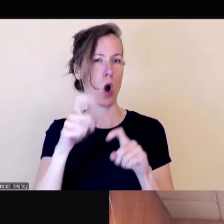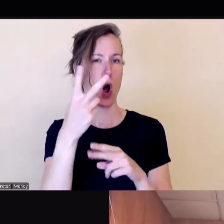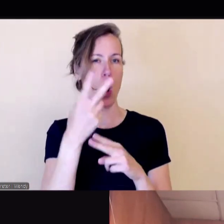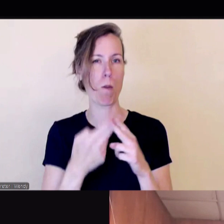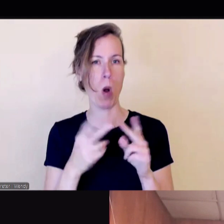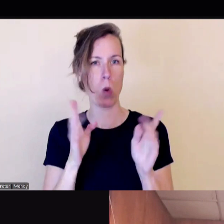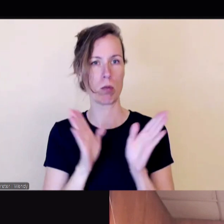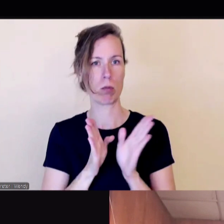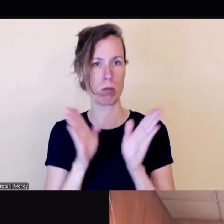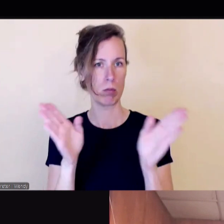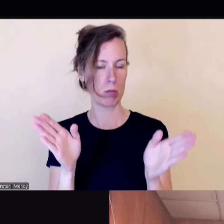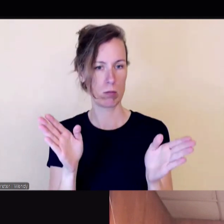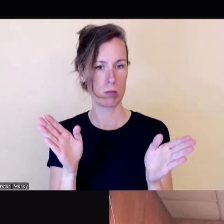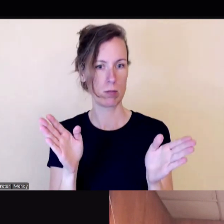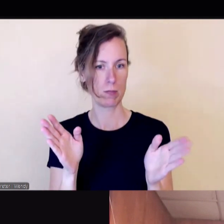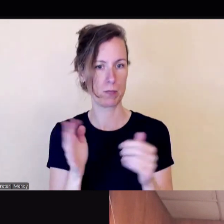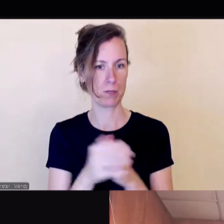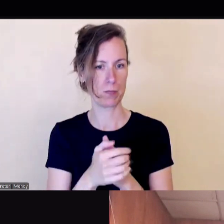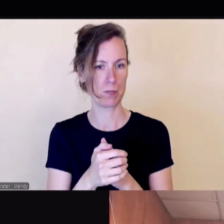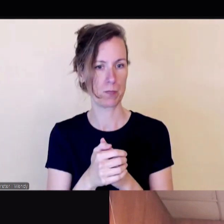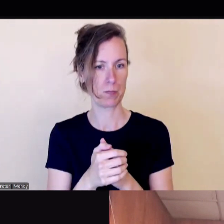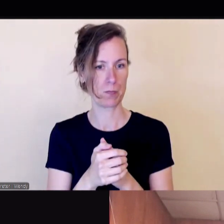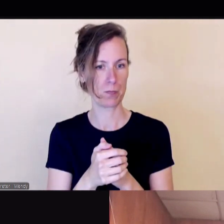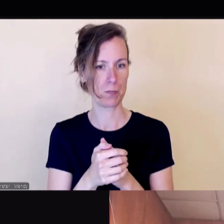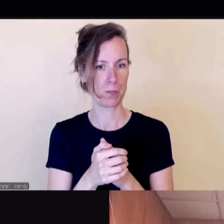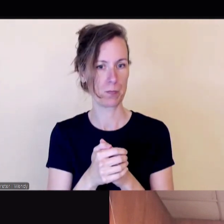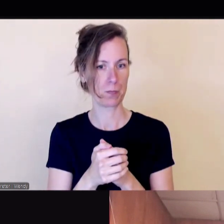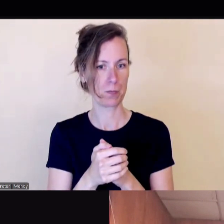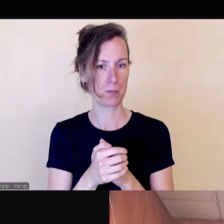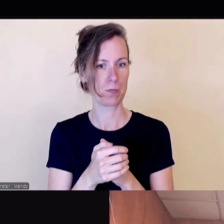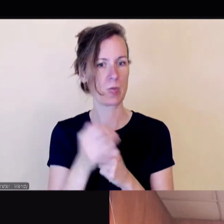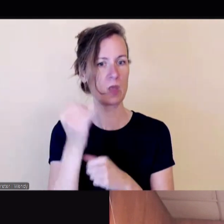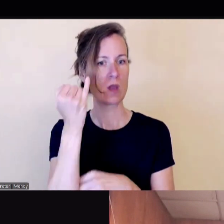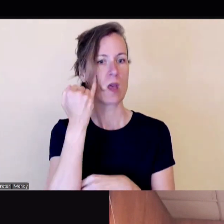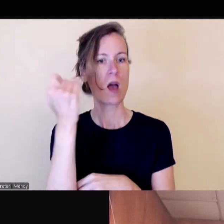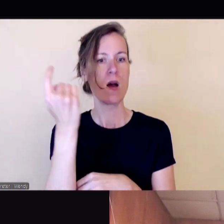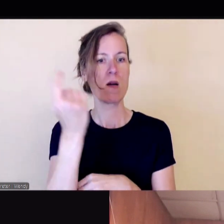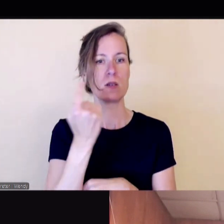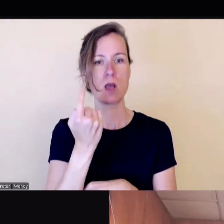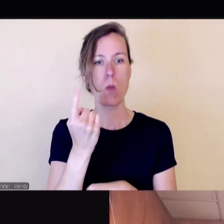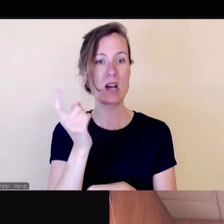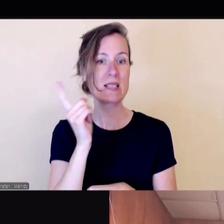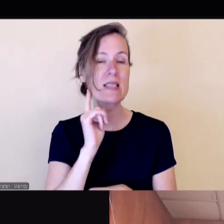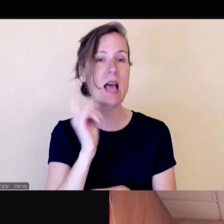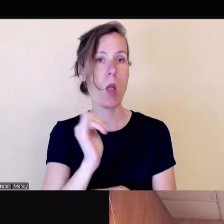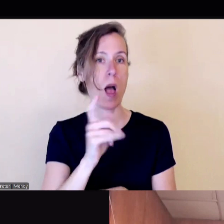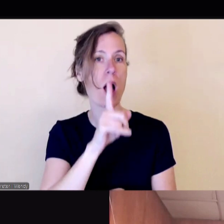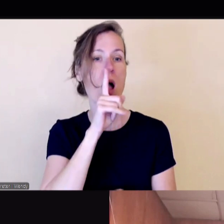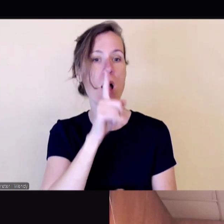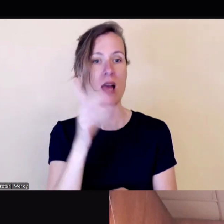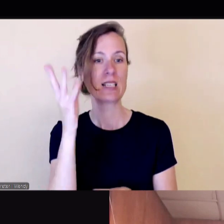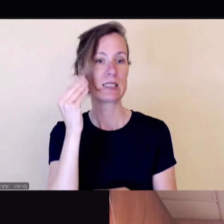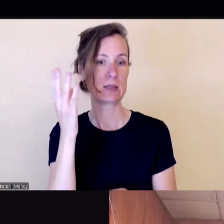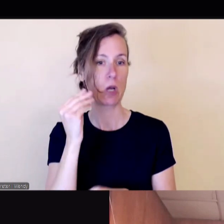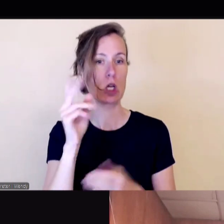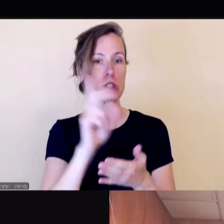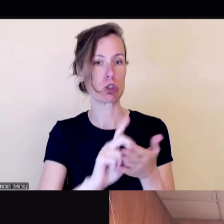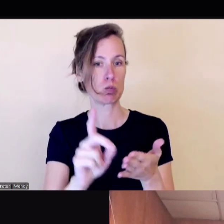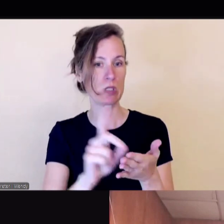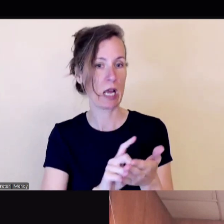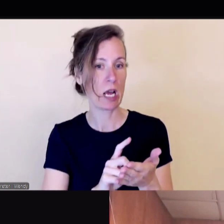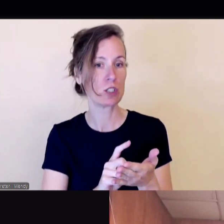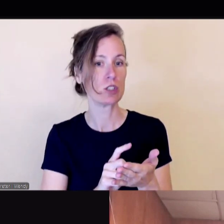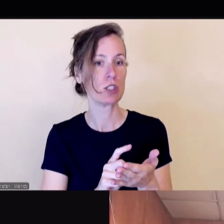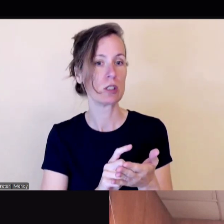experience discrimination, or they like a training about human trafficking, or they want to do an event that's like community building and they're trying to work on